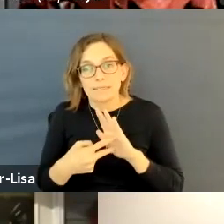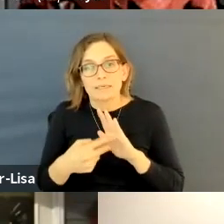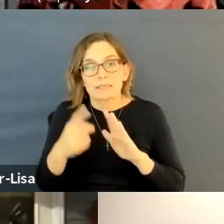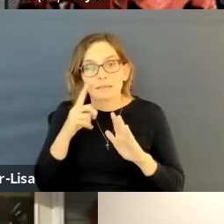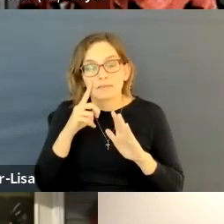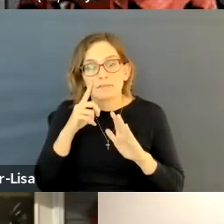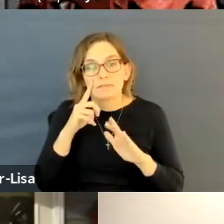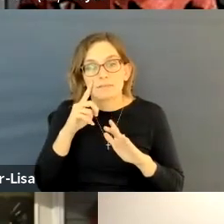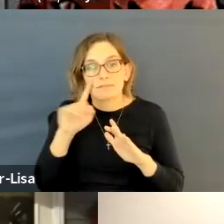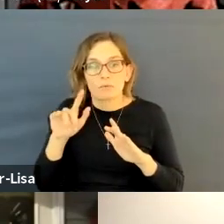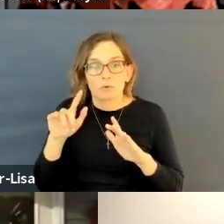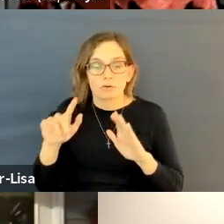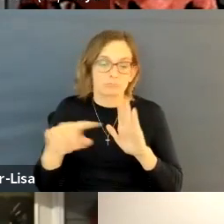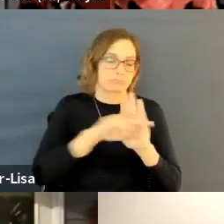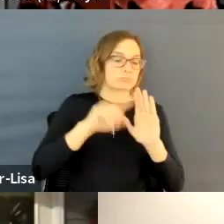blowback for the instructor.